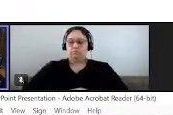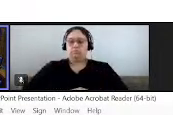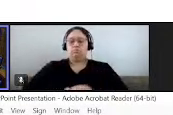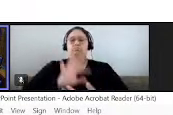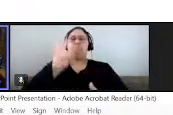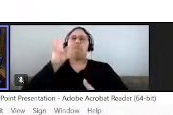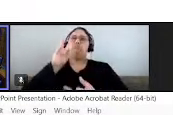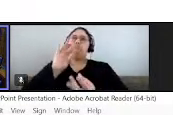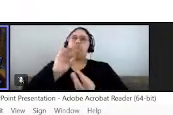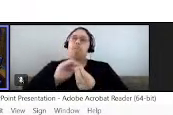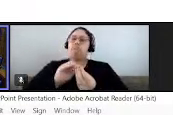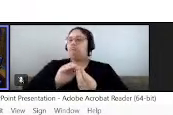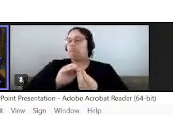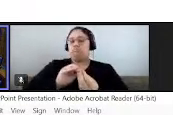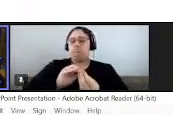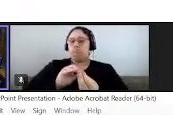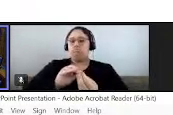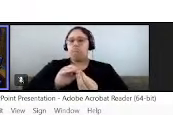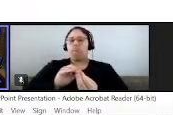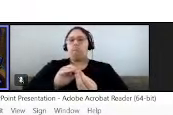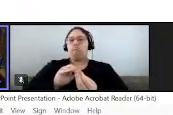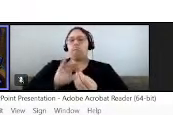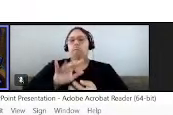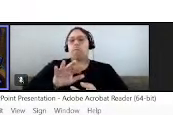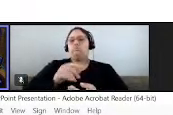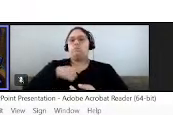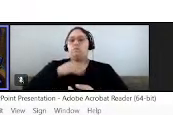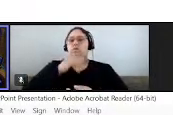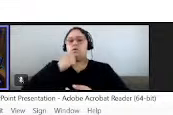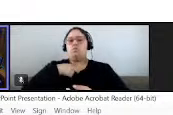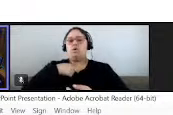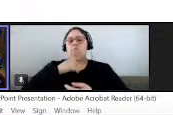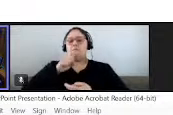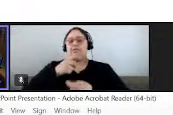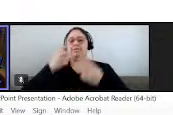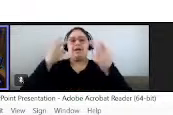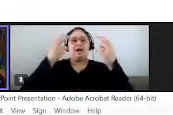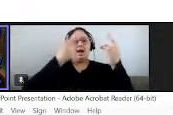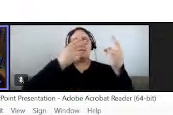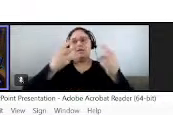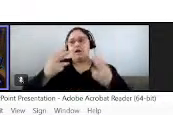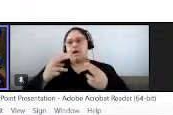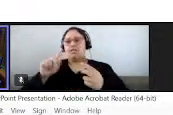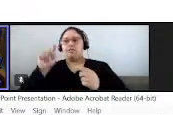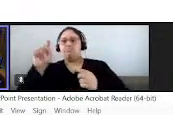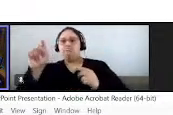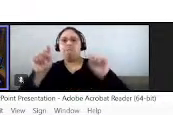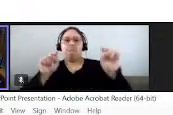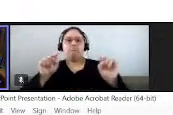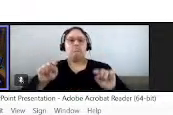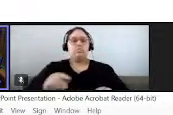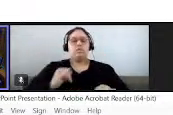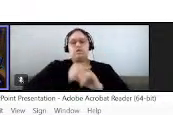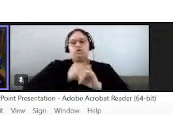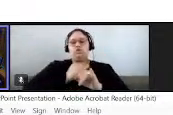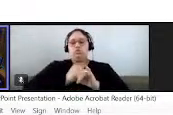an amount that would have necessitated us having to cut in other areas of the institution, and